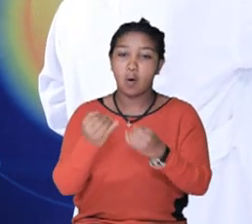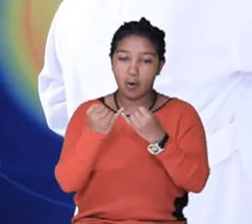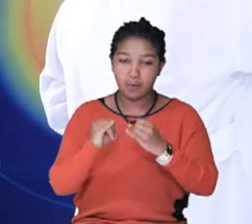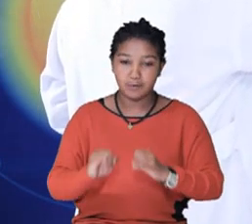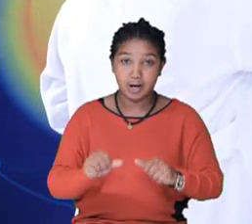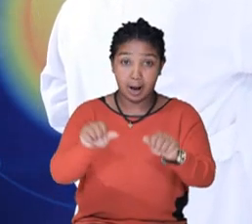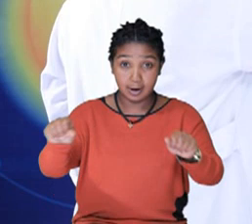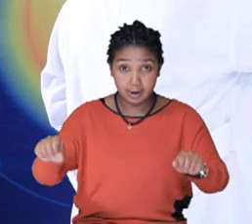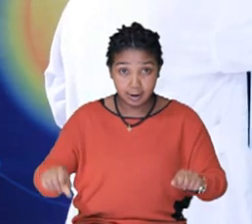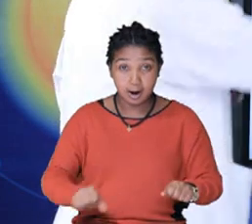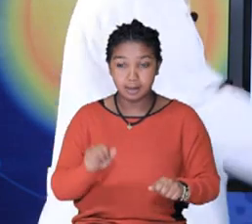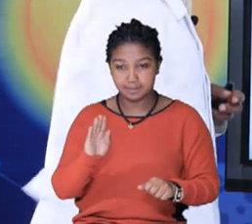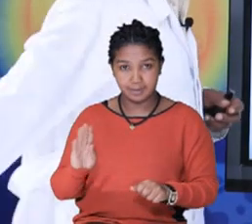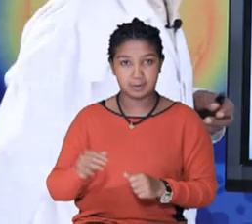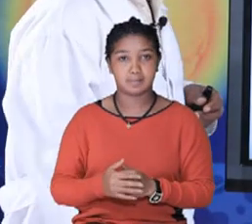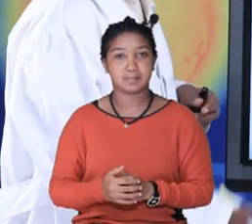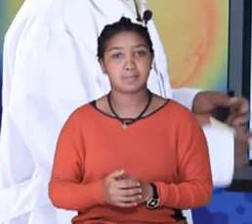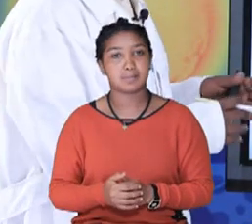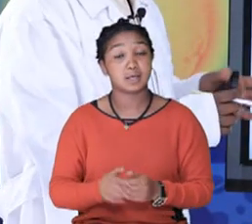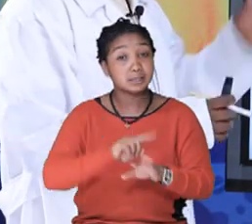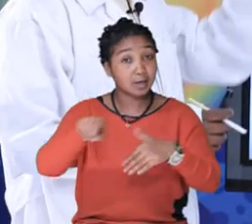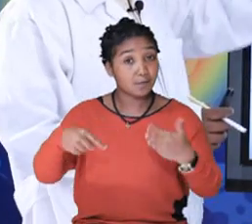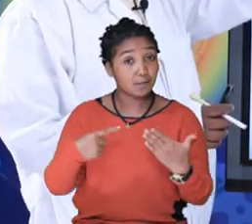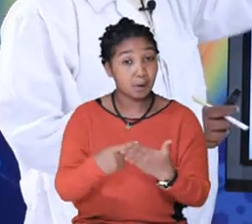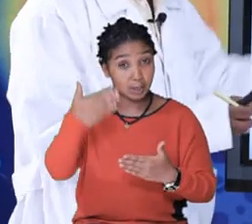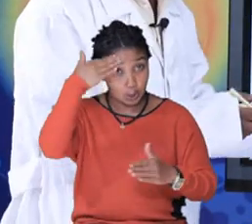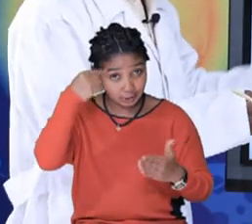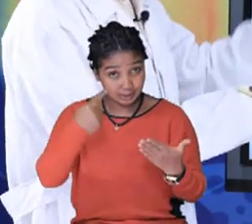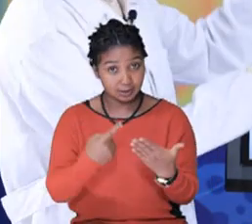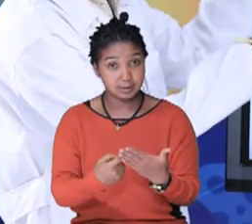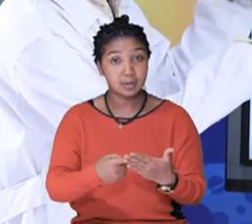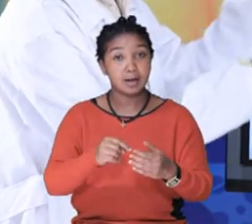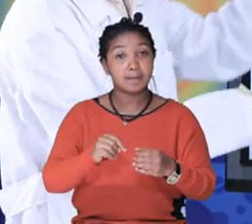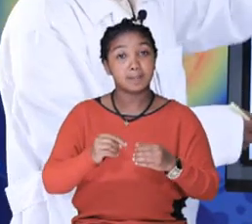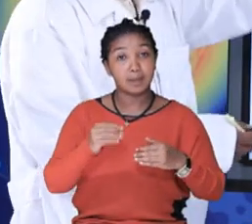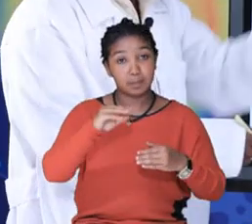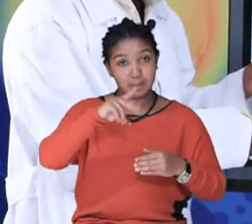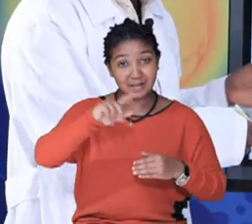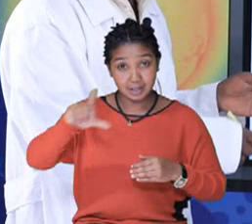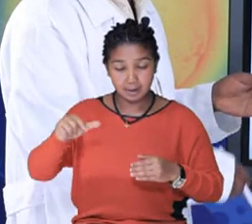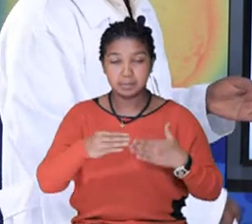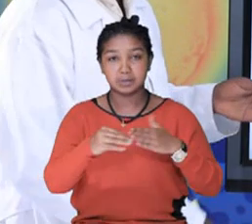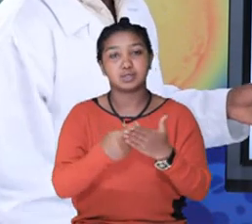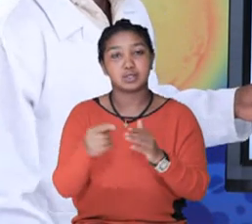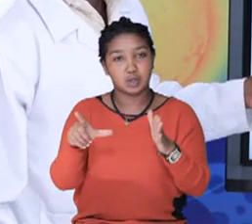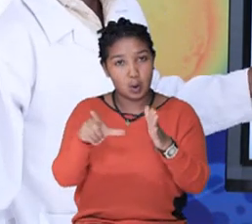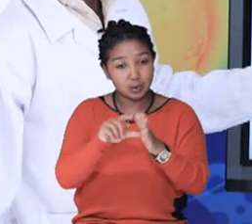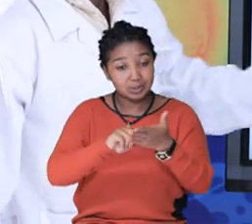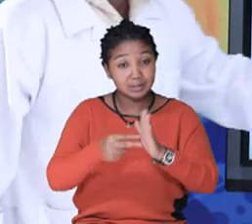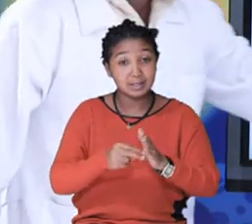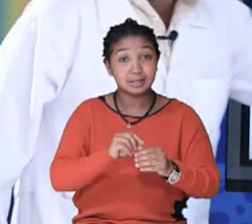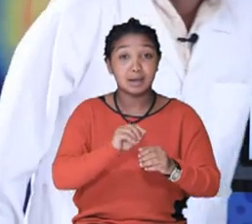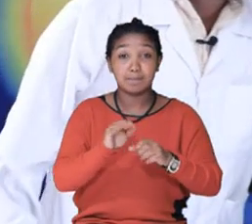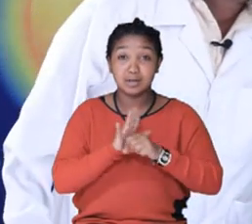over area at B. Therefore, by knowing this Pascal principle states this law. This means